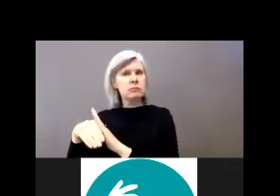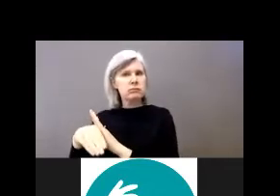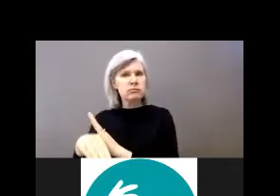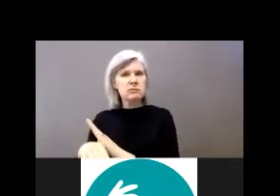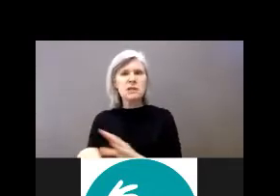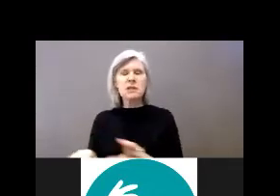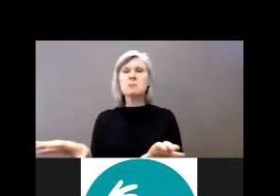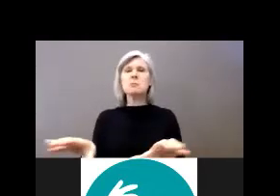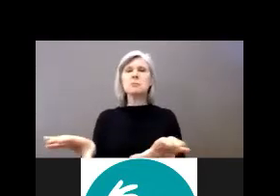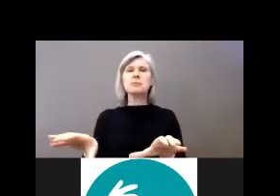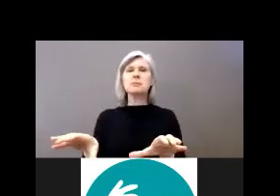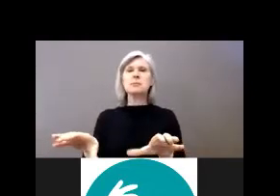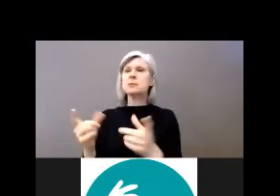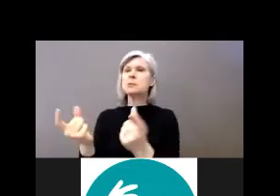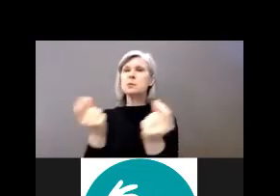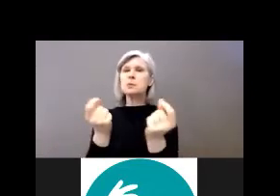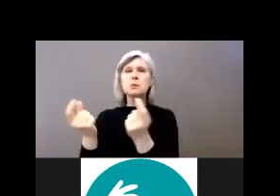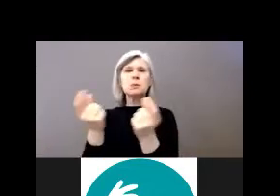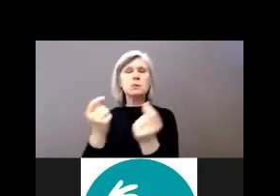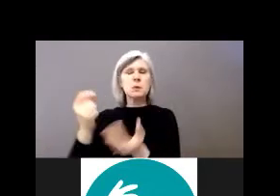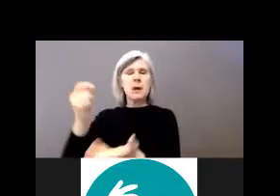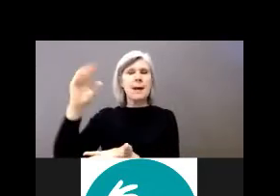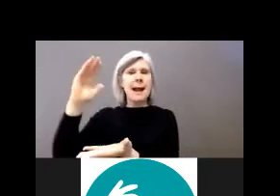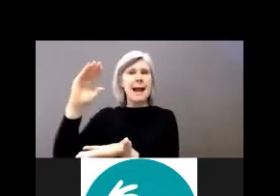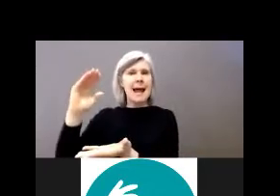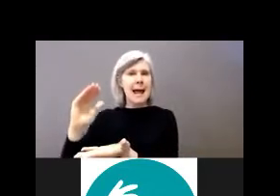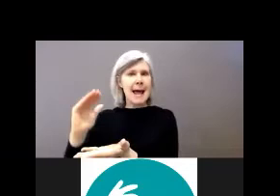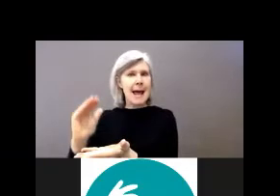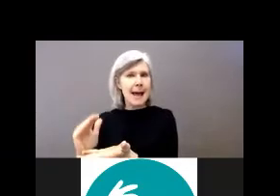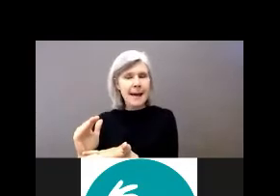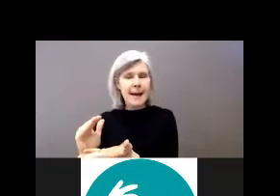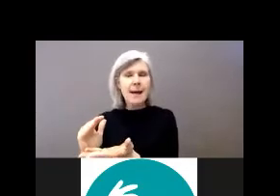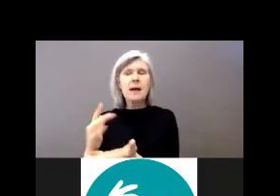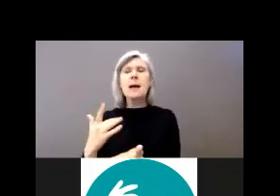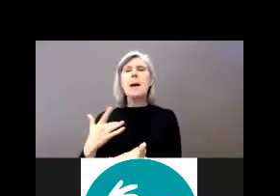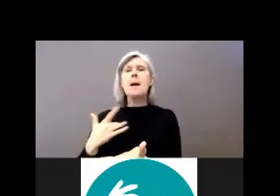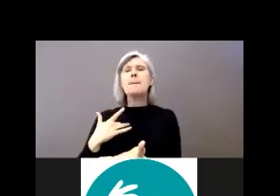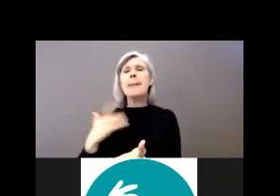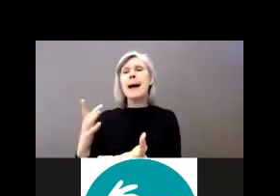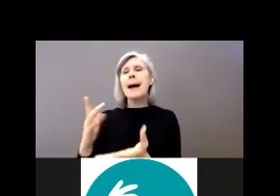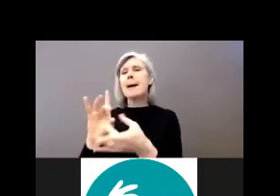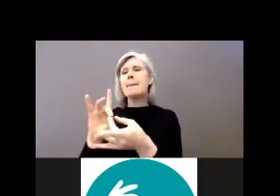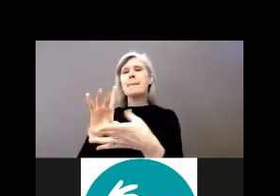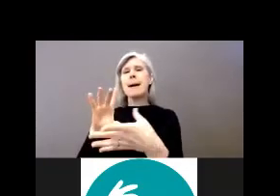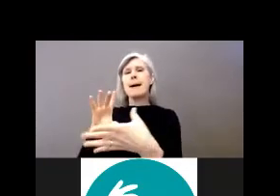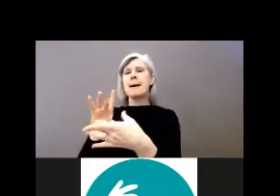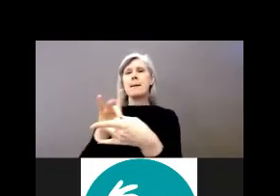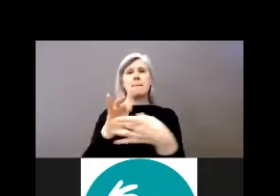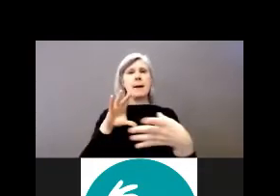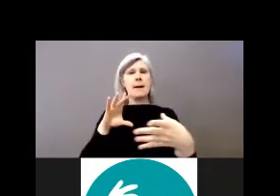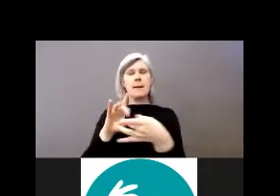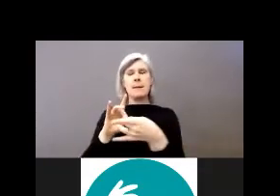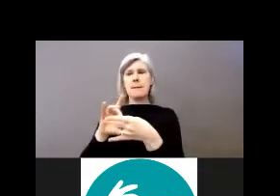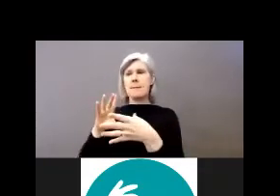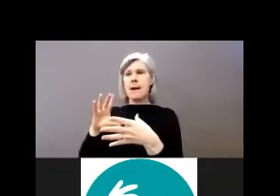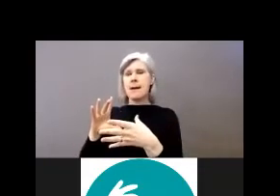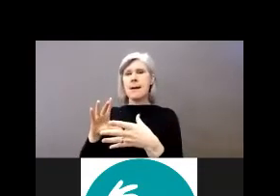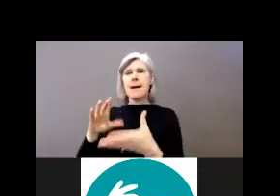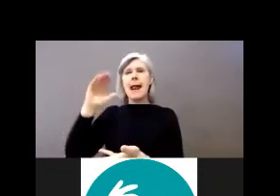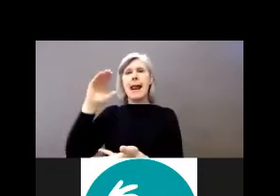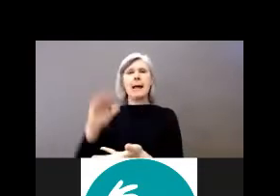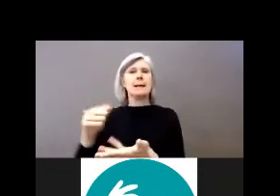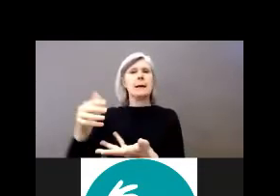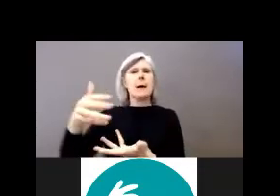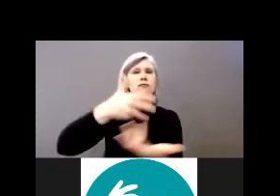become more withdrawn and socially isolated. So this is the vicious circle. And as you get into the